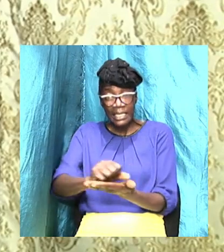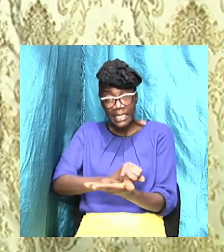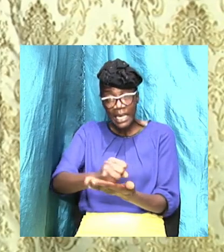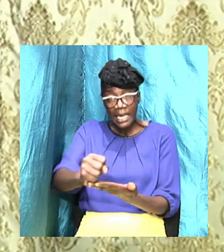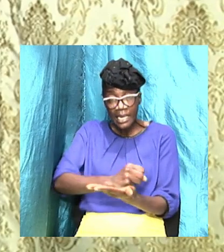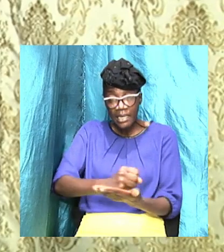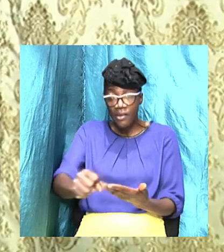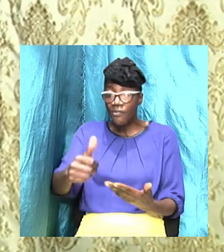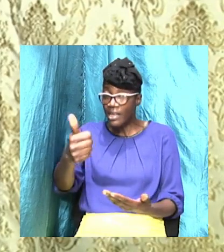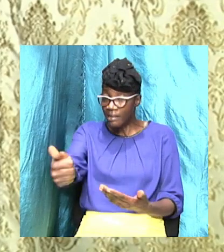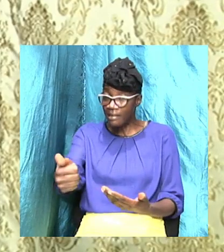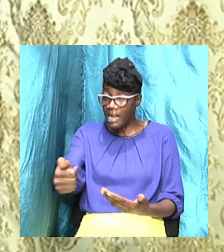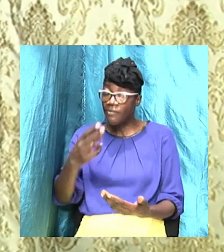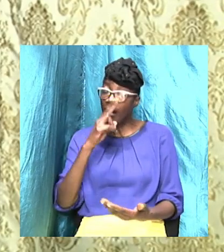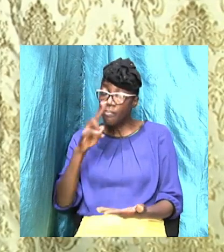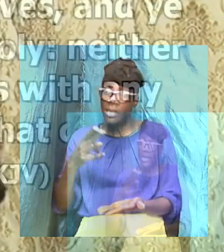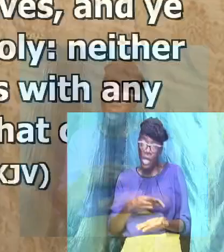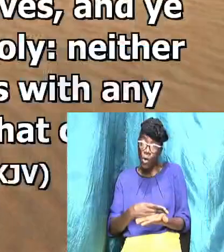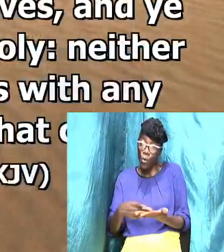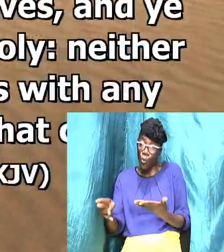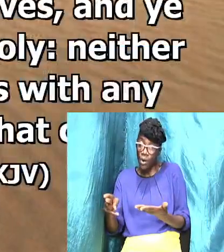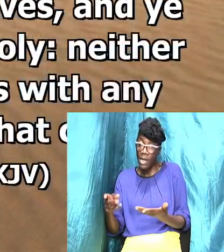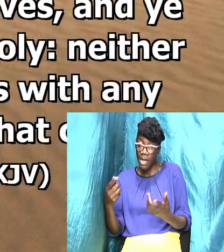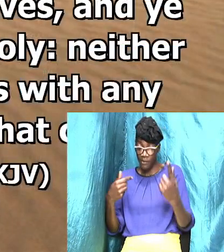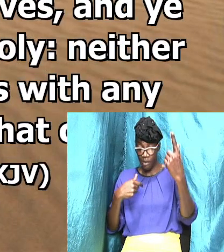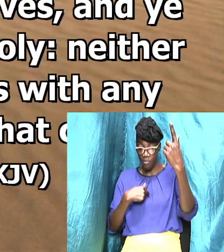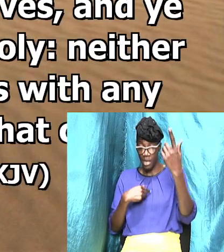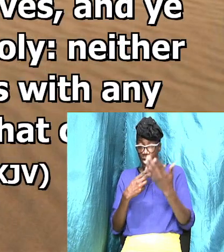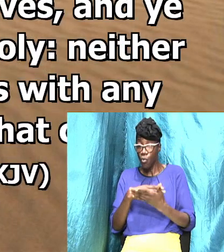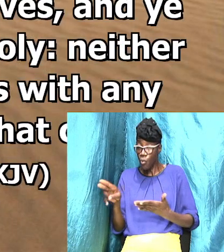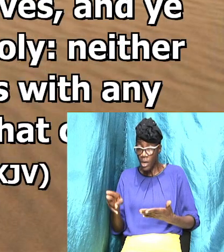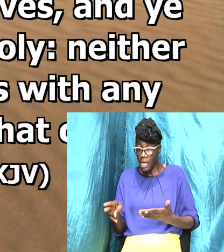be holy, for I am holy. Neither shall he defile